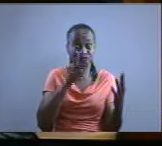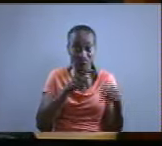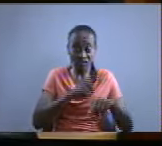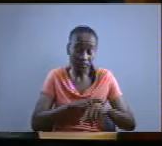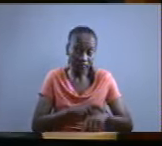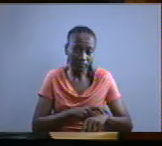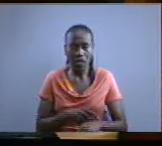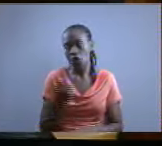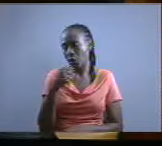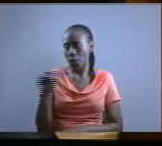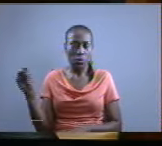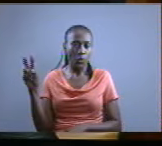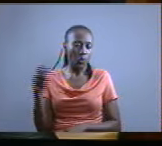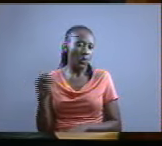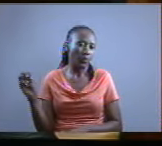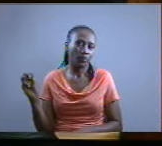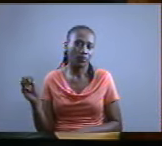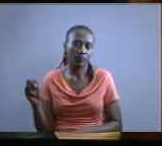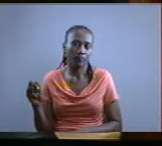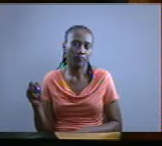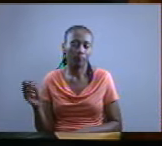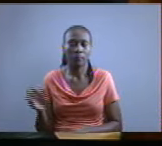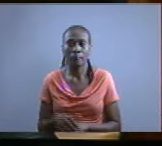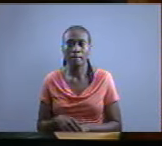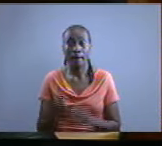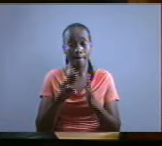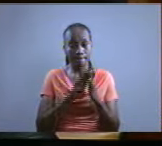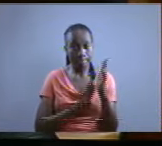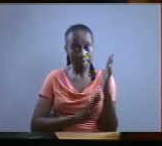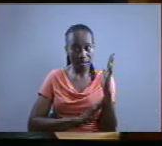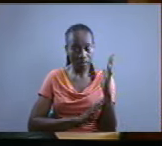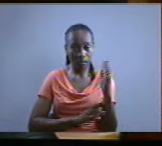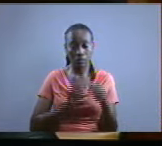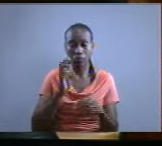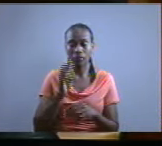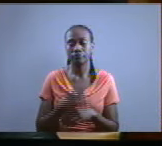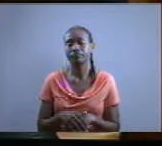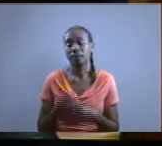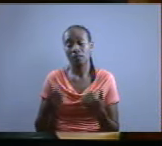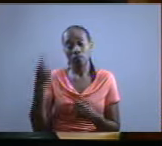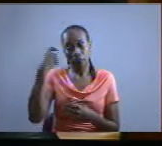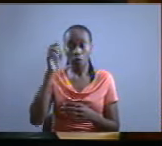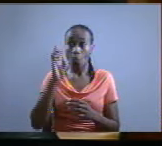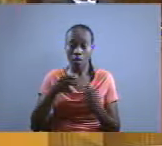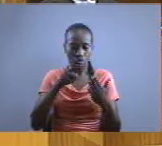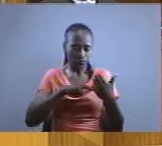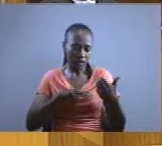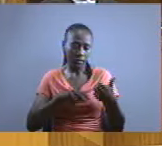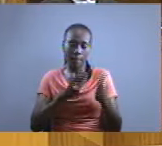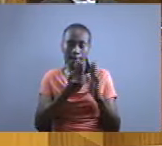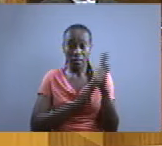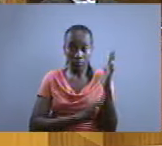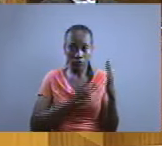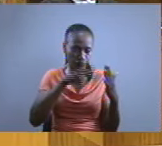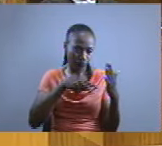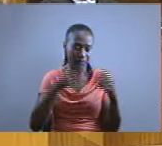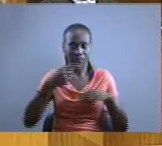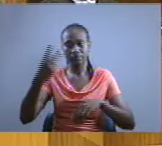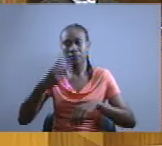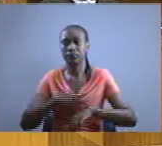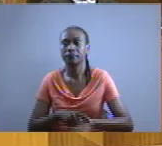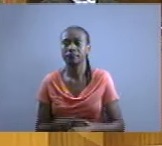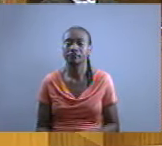No objection. Agreed to the bill. The Secretary will read the bill a second time. South